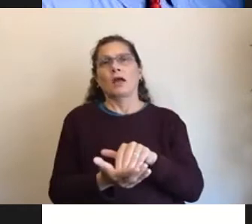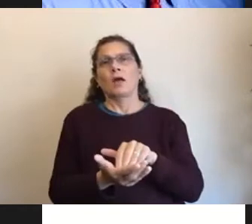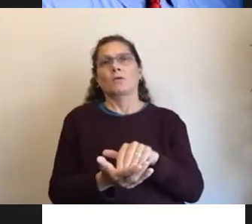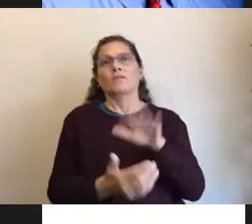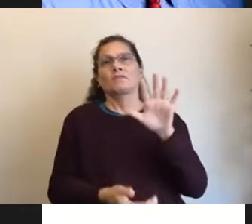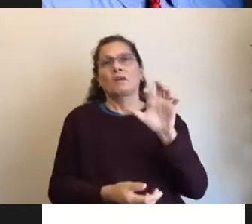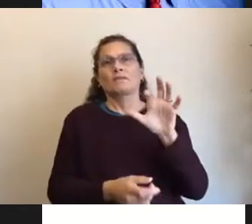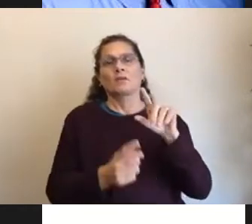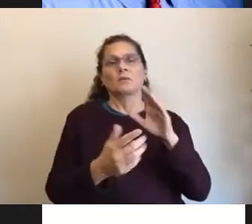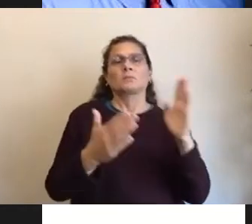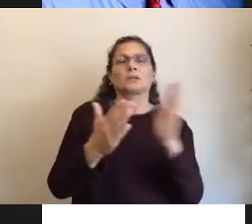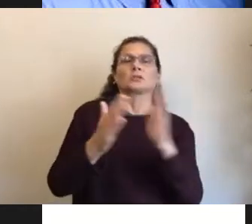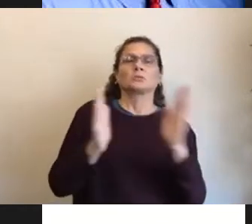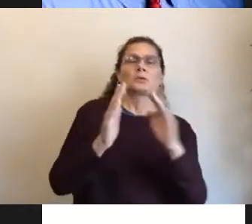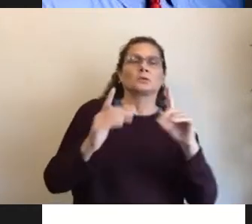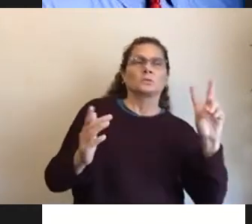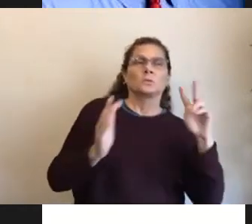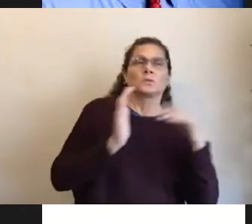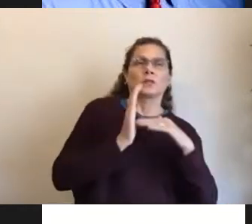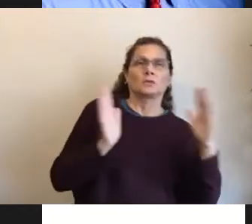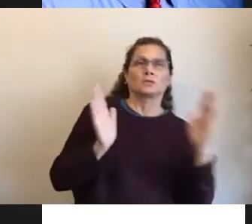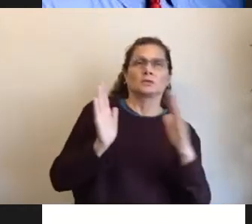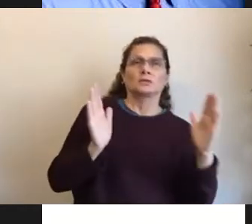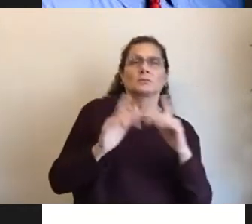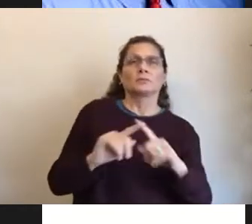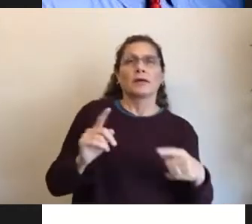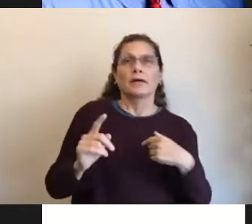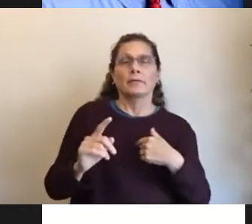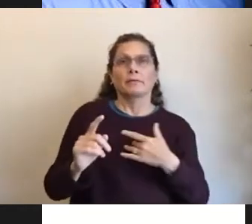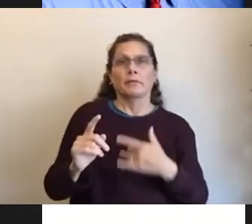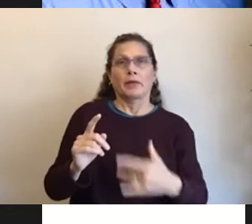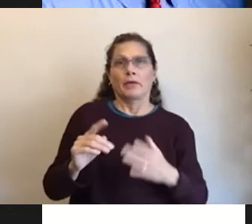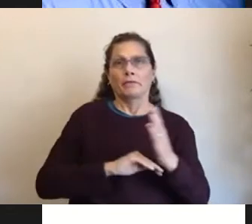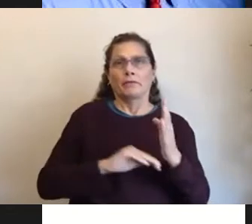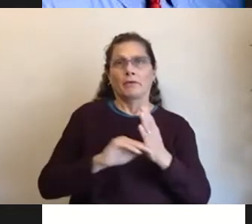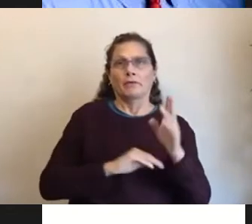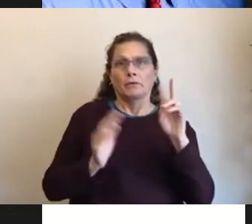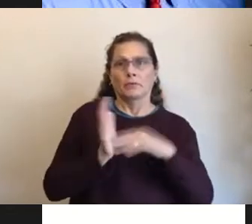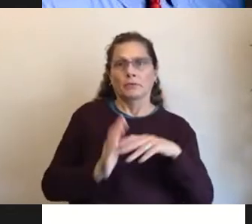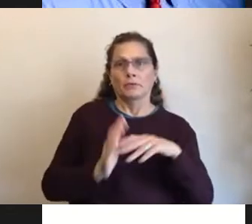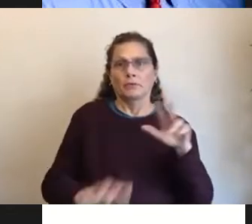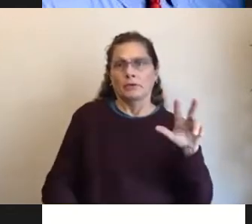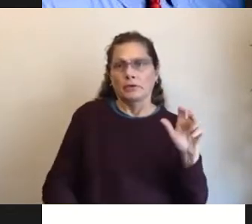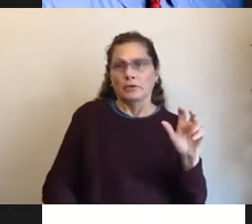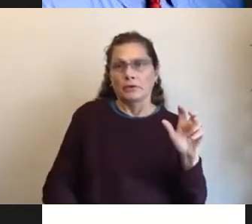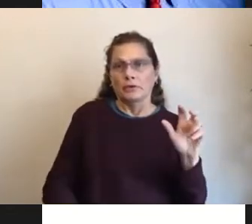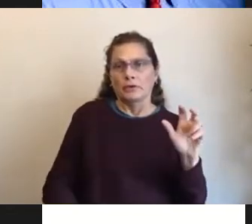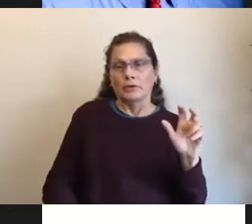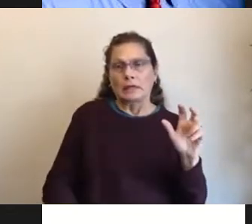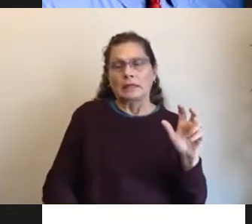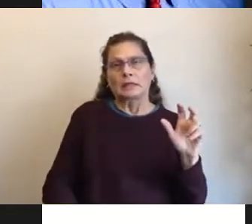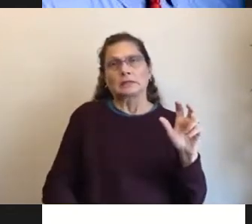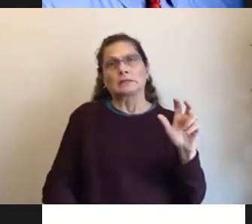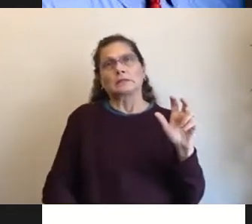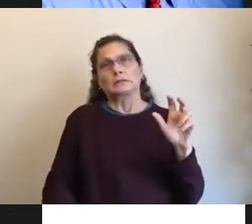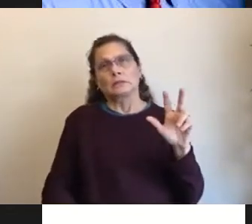are regularly averaging around 2,300. So about 300 or more over what the capacity there